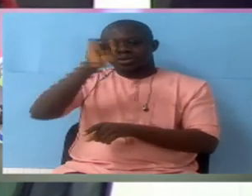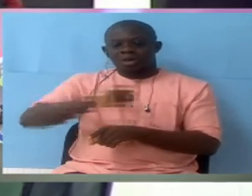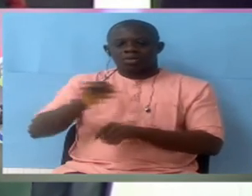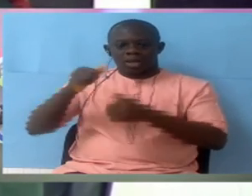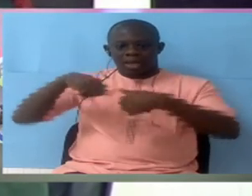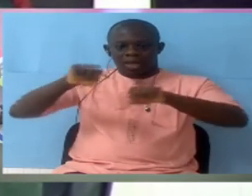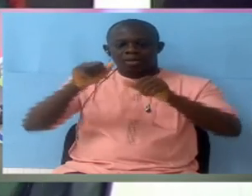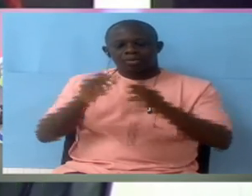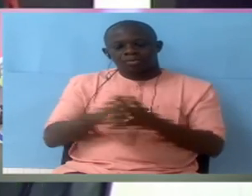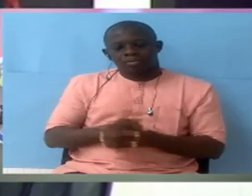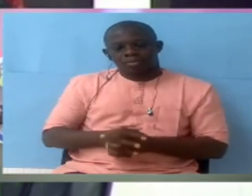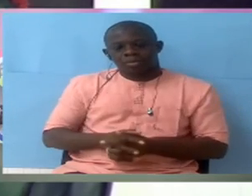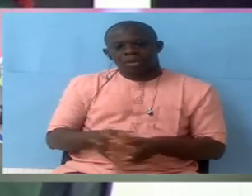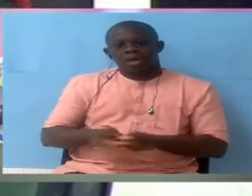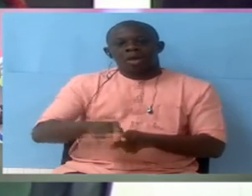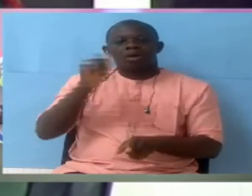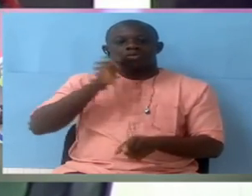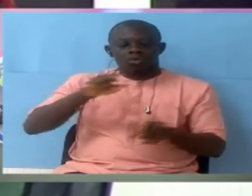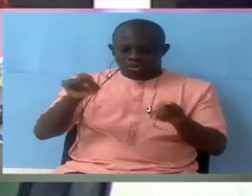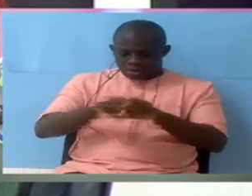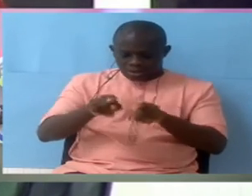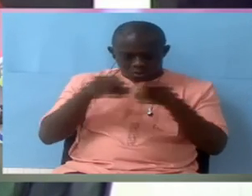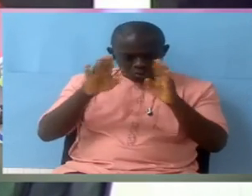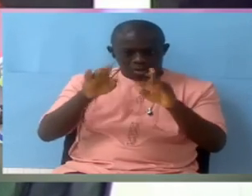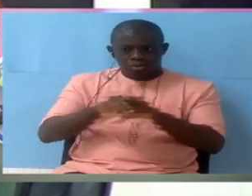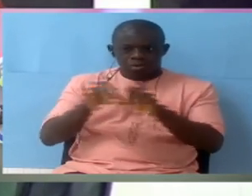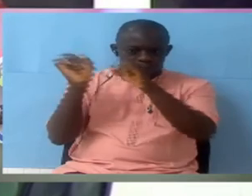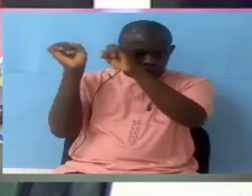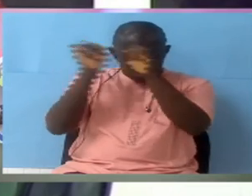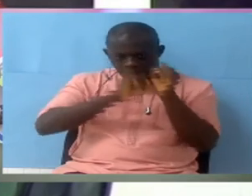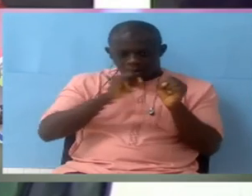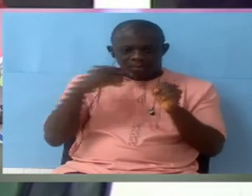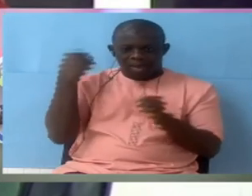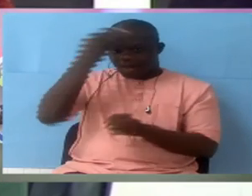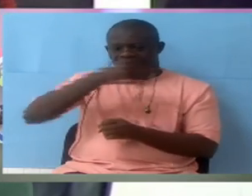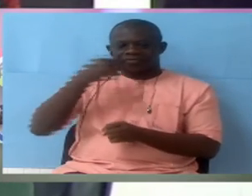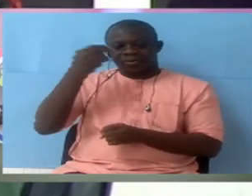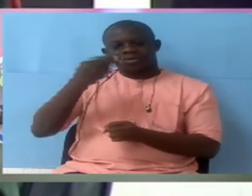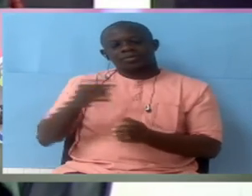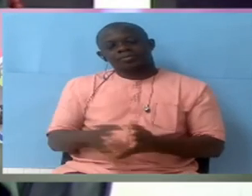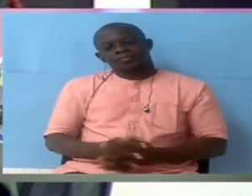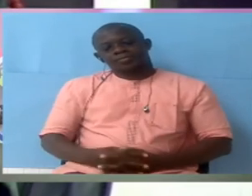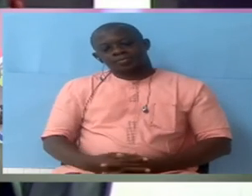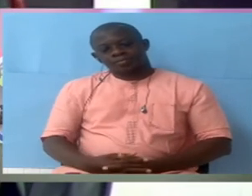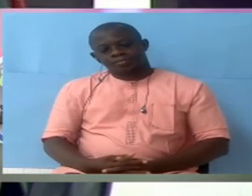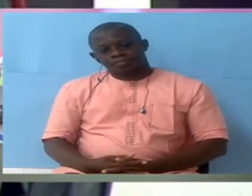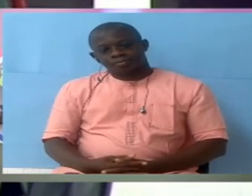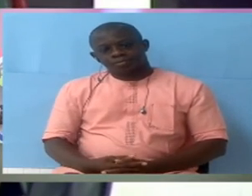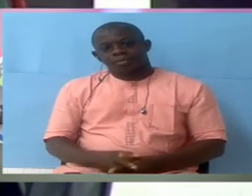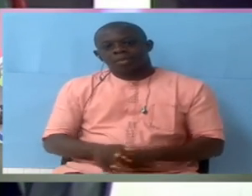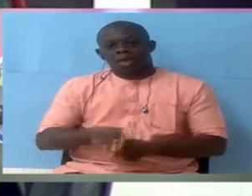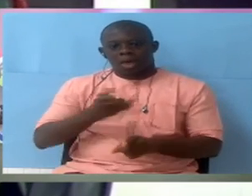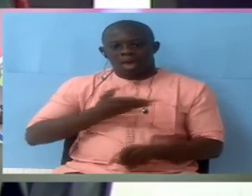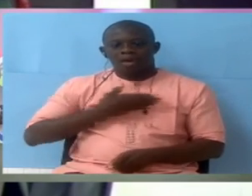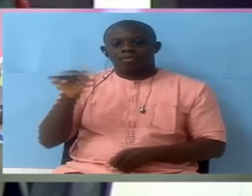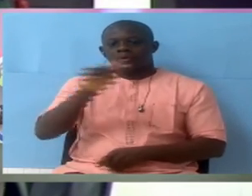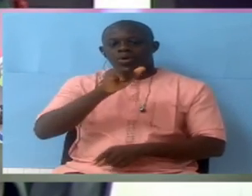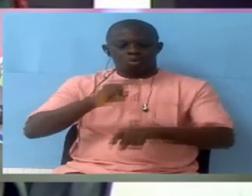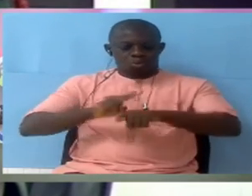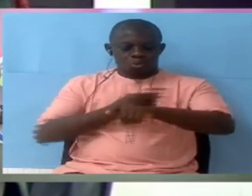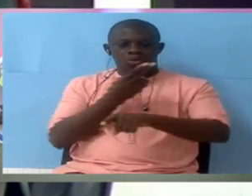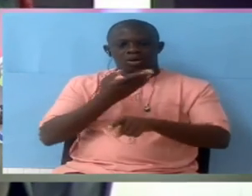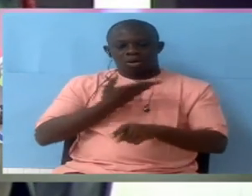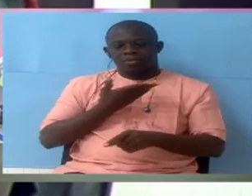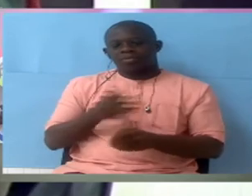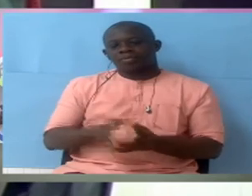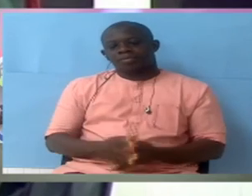wali harfu bi. I use the same method to cover my hand, my face. Defaat li ma def rek mur suma kanam bi. I have another wound here. Ma gañu wat